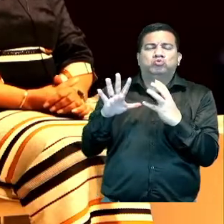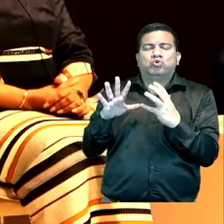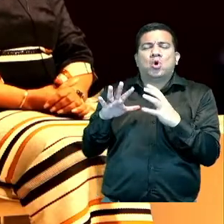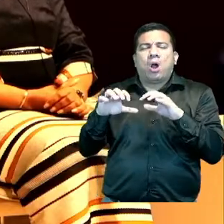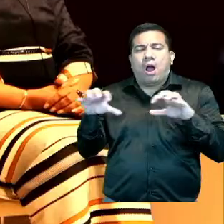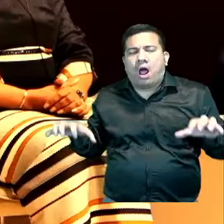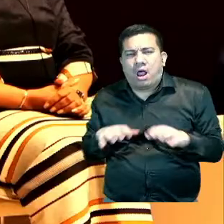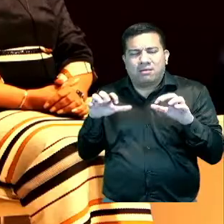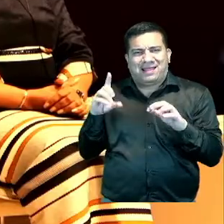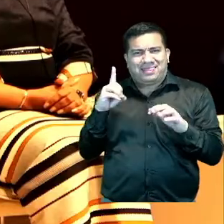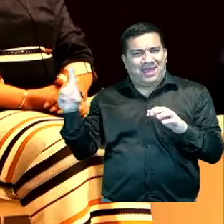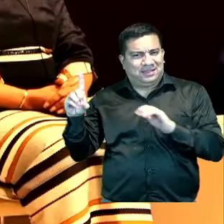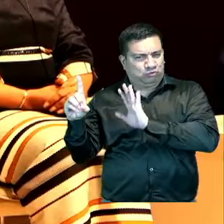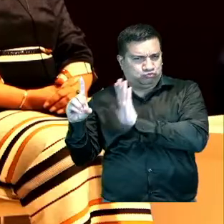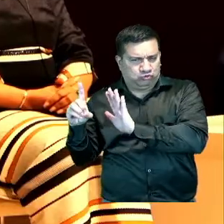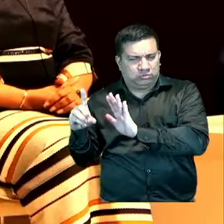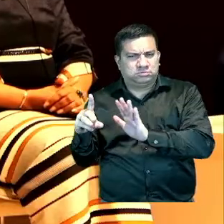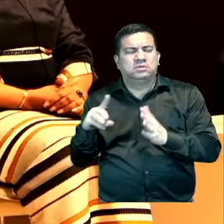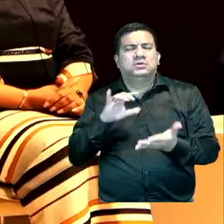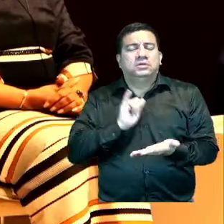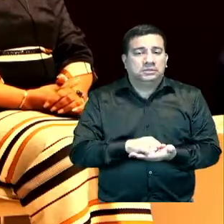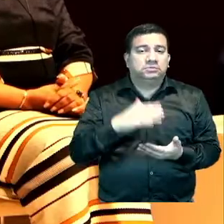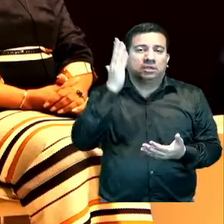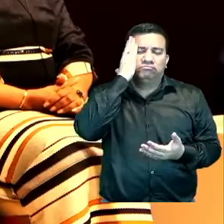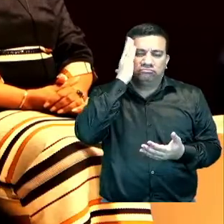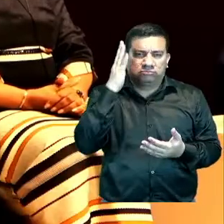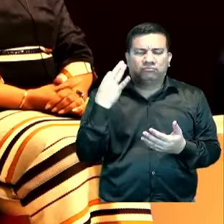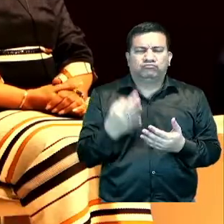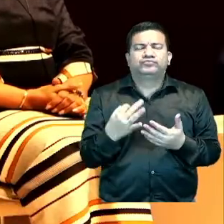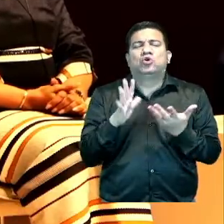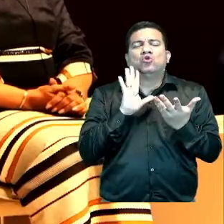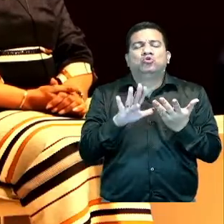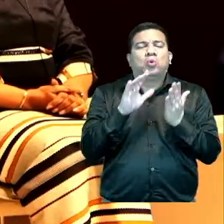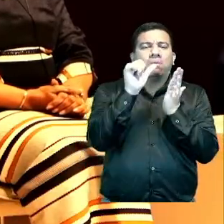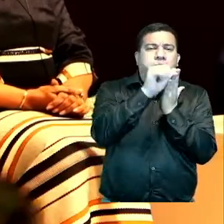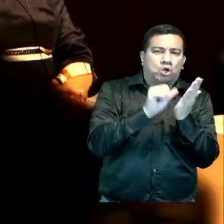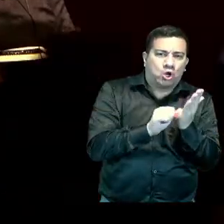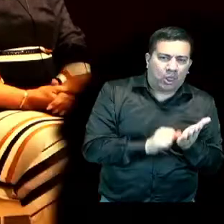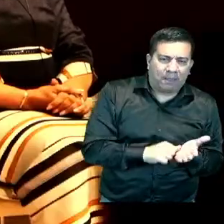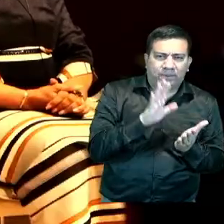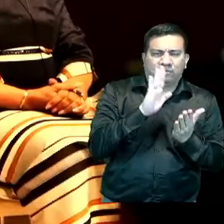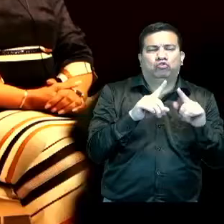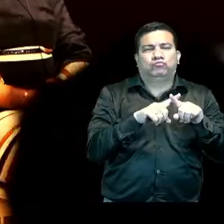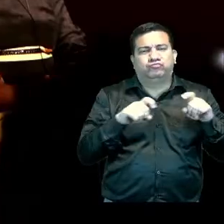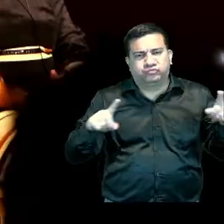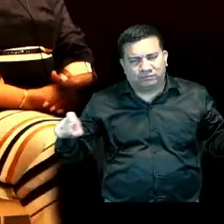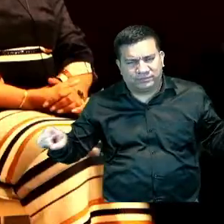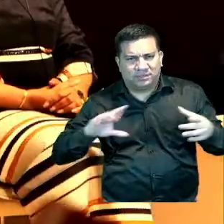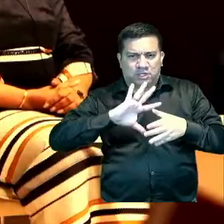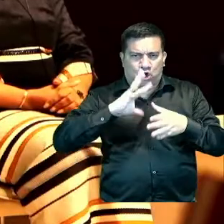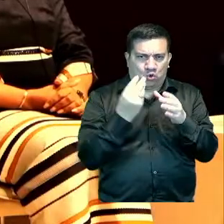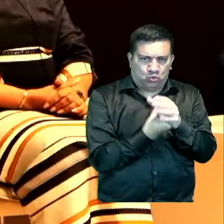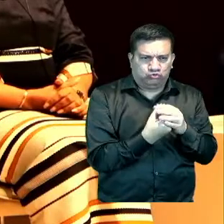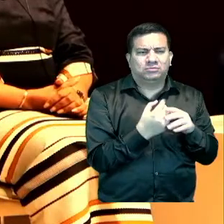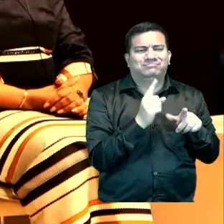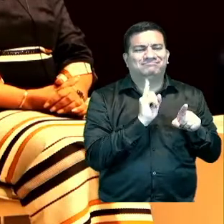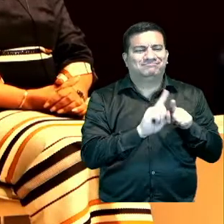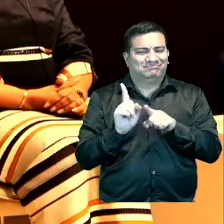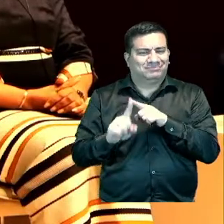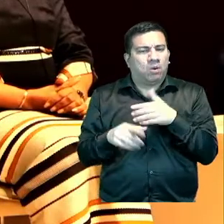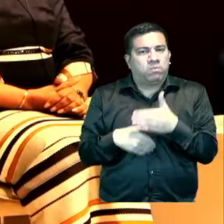at a global level. Affirmative action programs and programs of diversity, equality, and